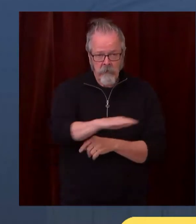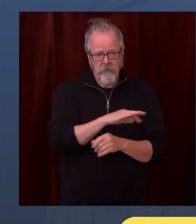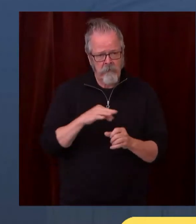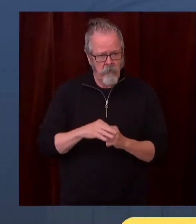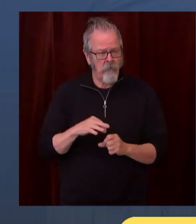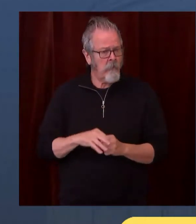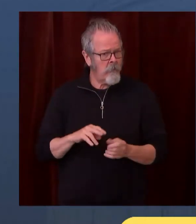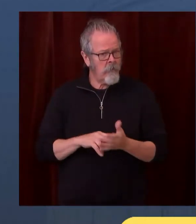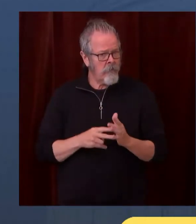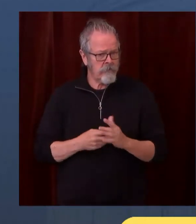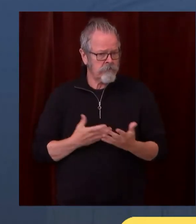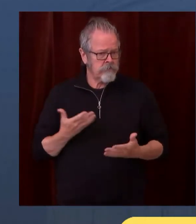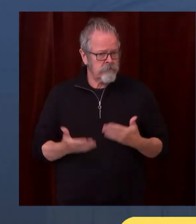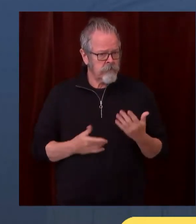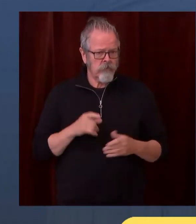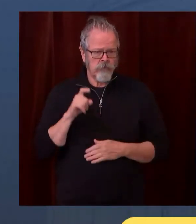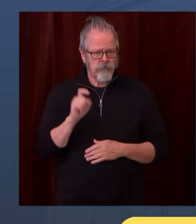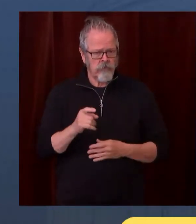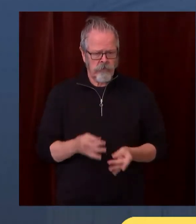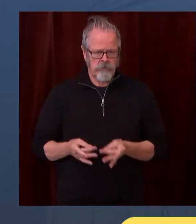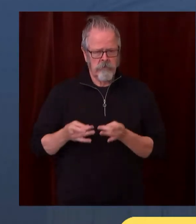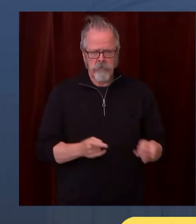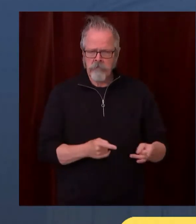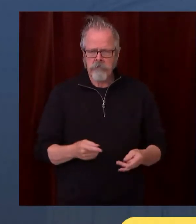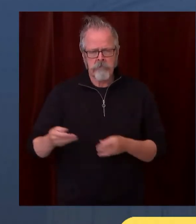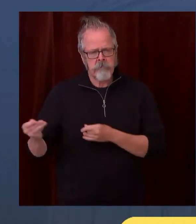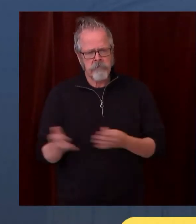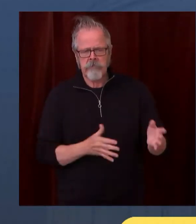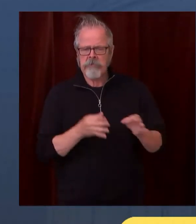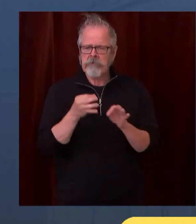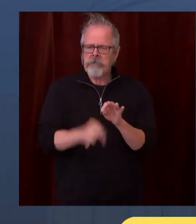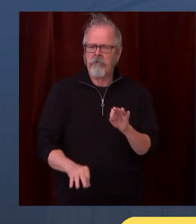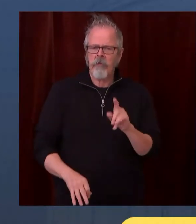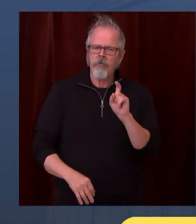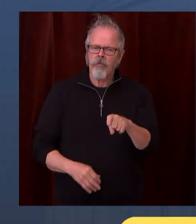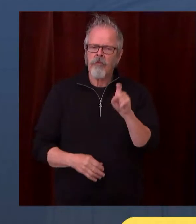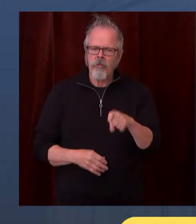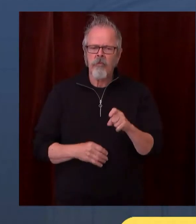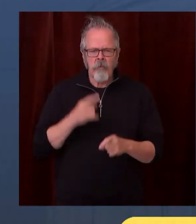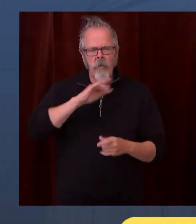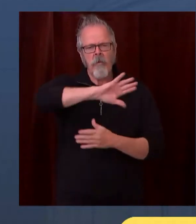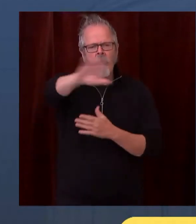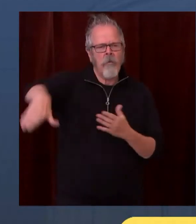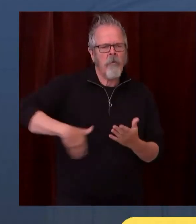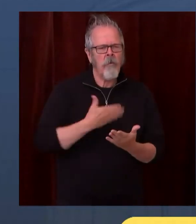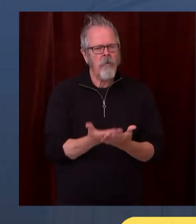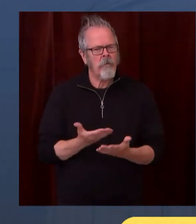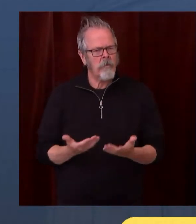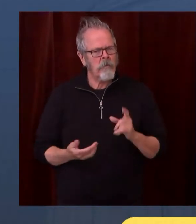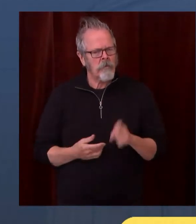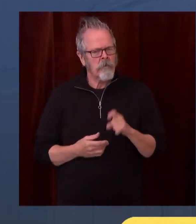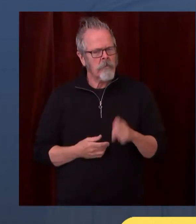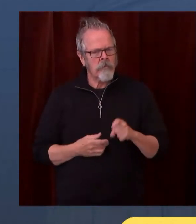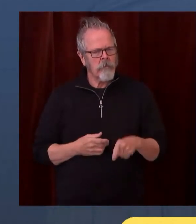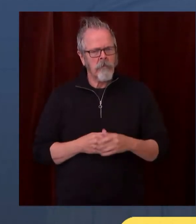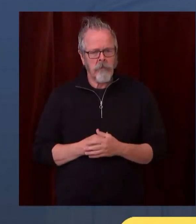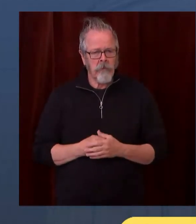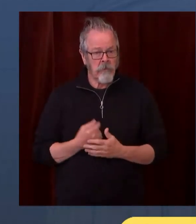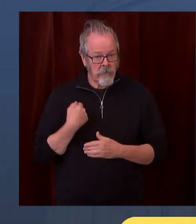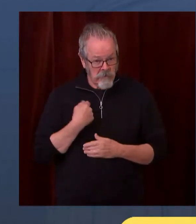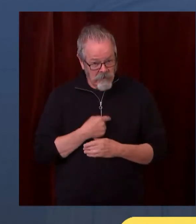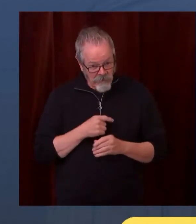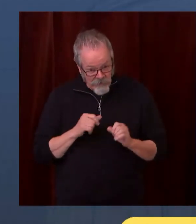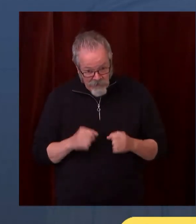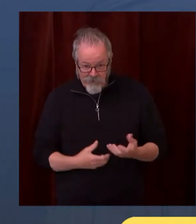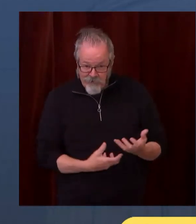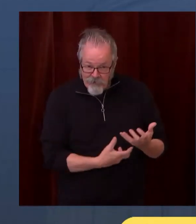on this, but obviously we cannot. So we're looking forward to action by the judicial system, and then